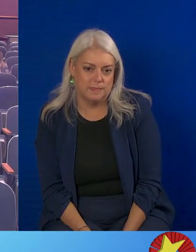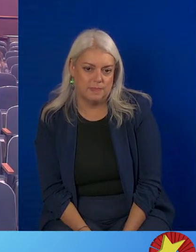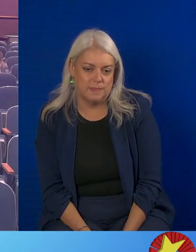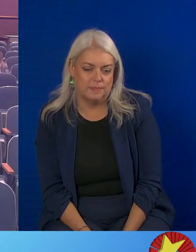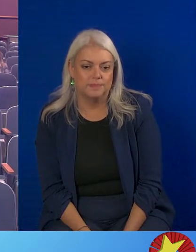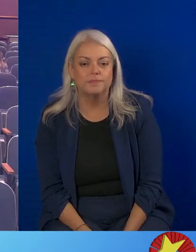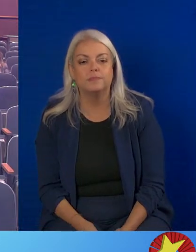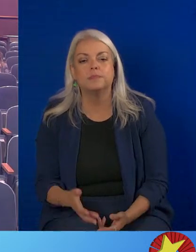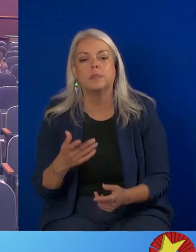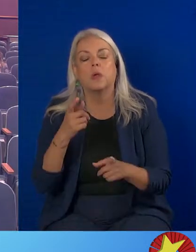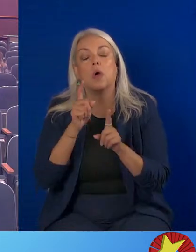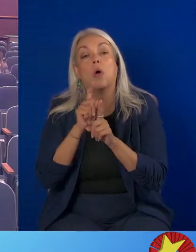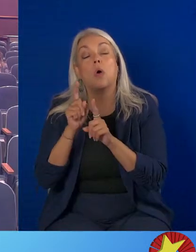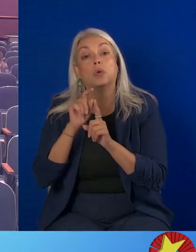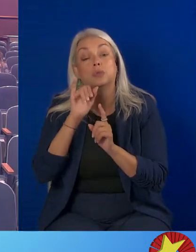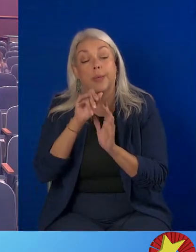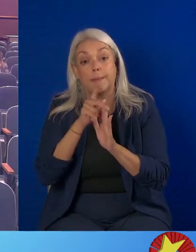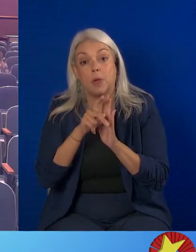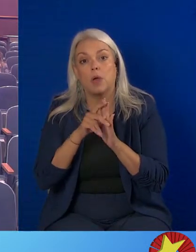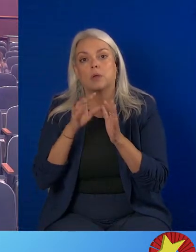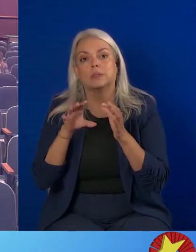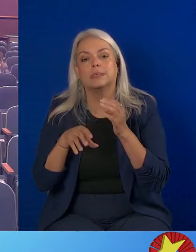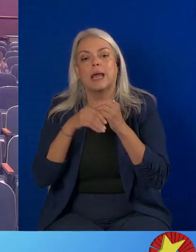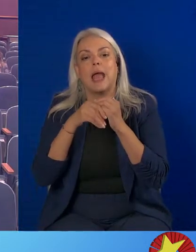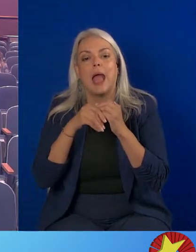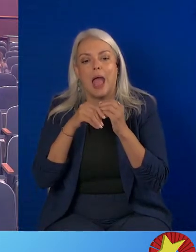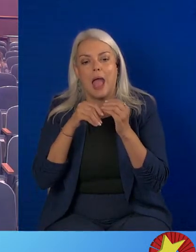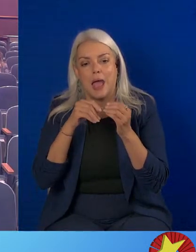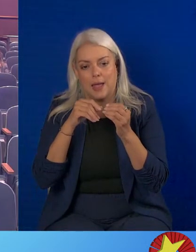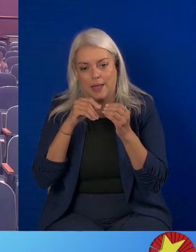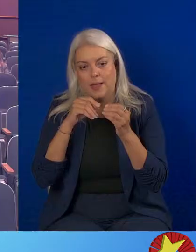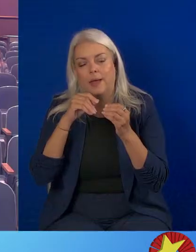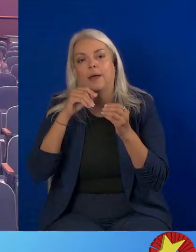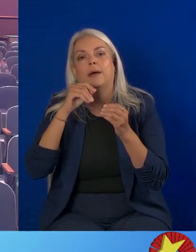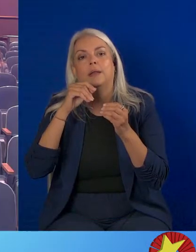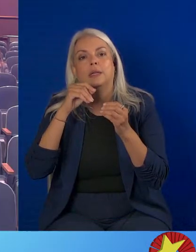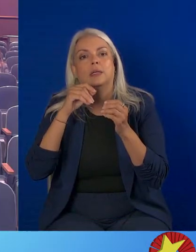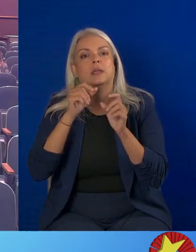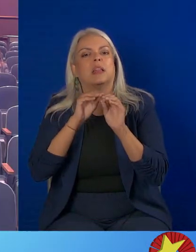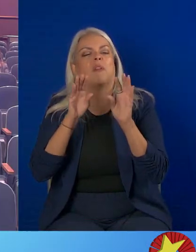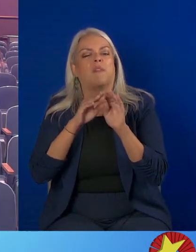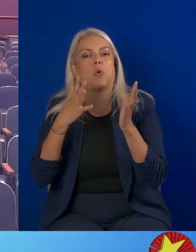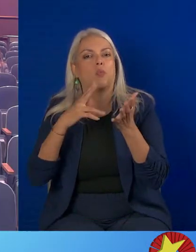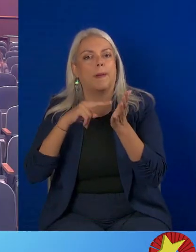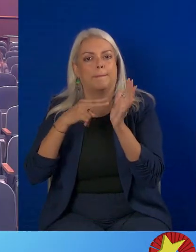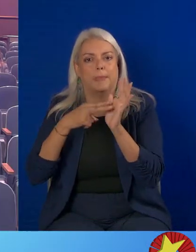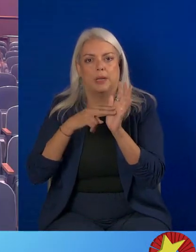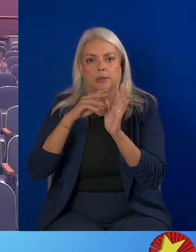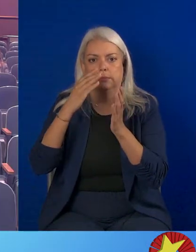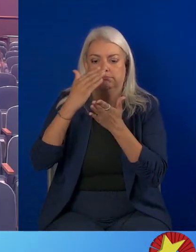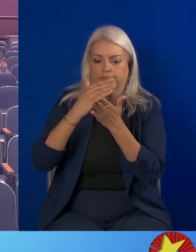It's also adding information on what is considered directory information.